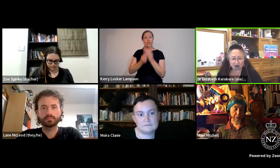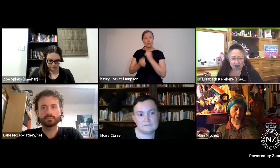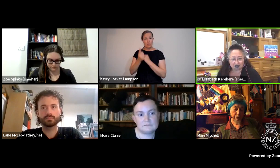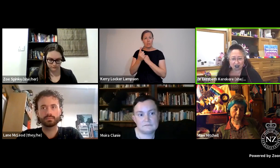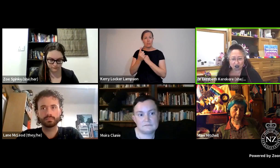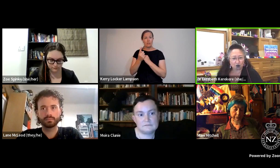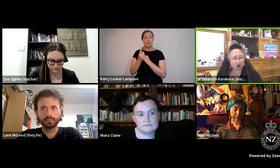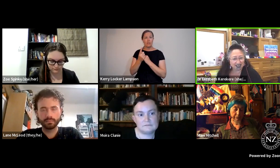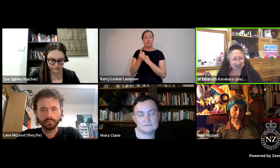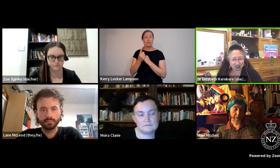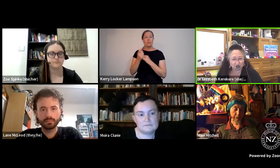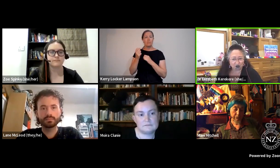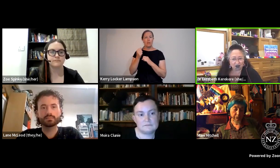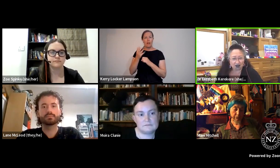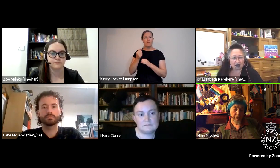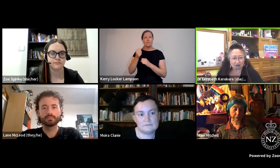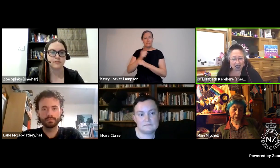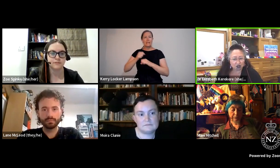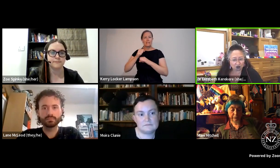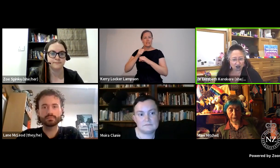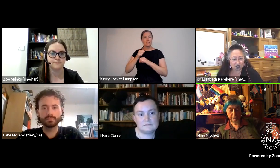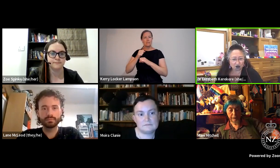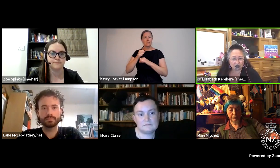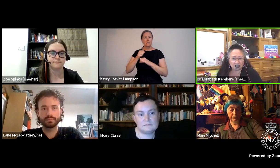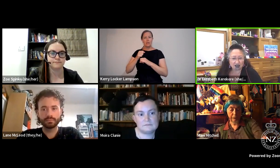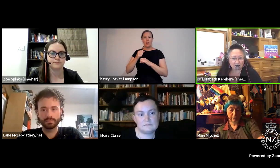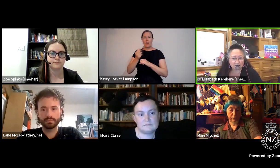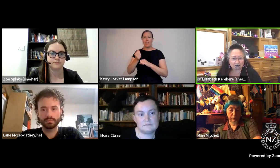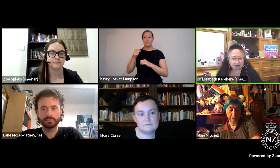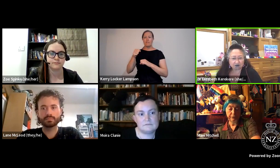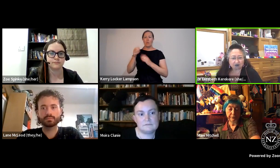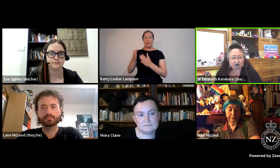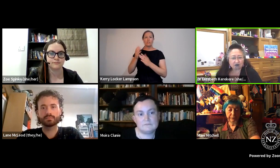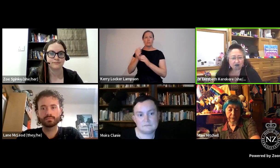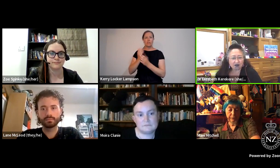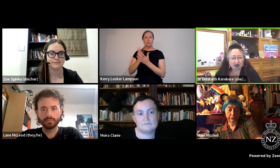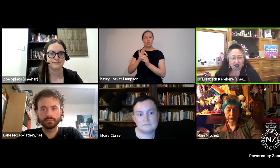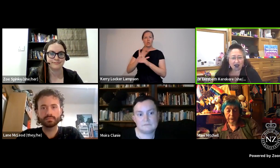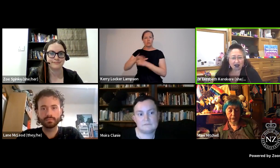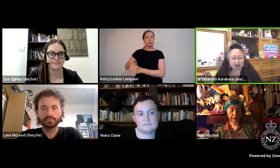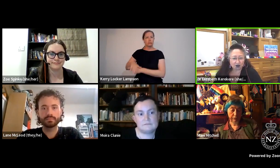opening space to do what we need to do and making sure it's not shut down.